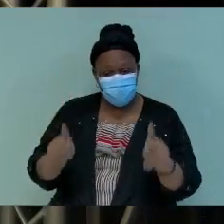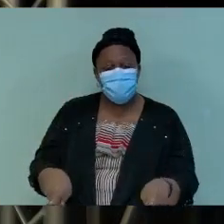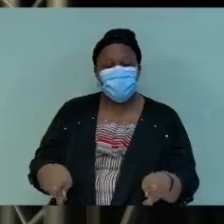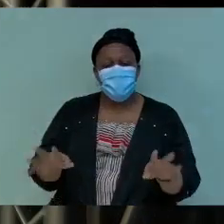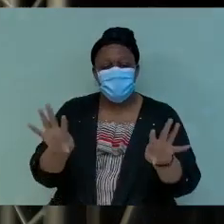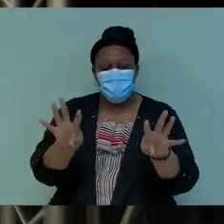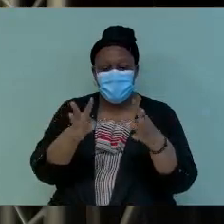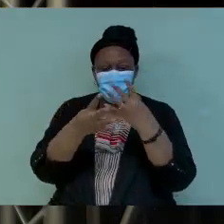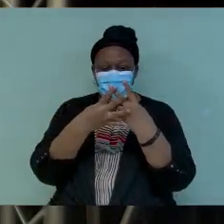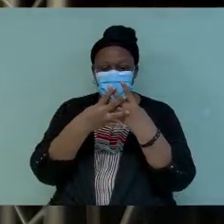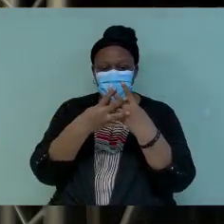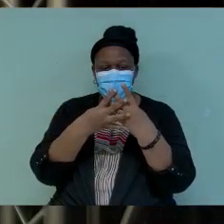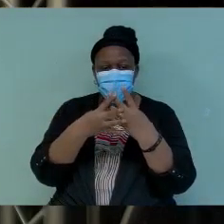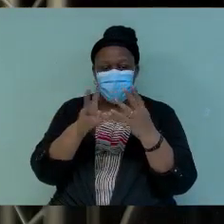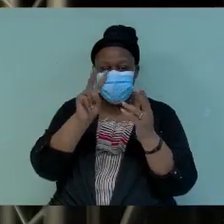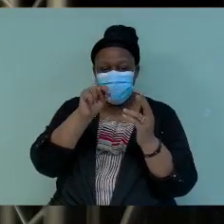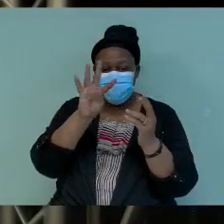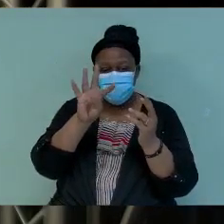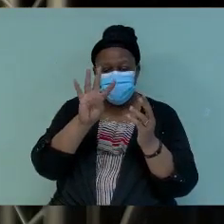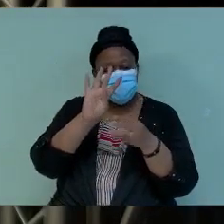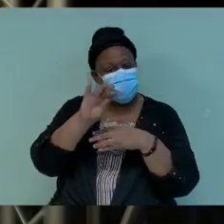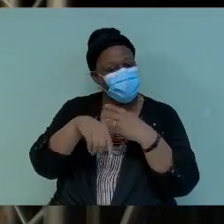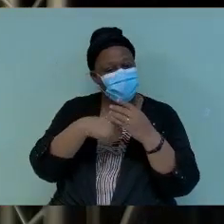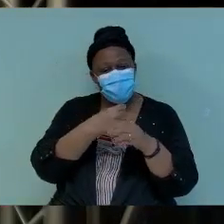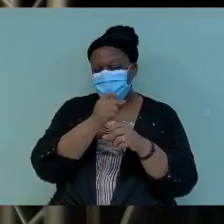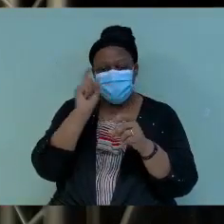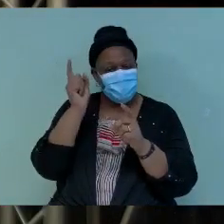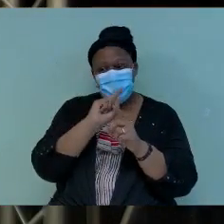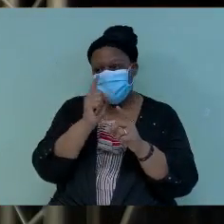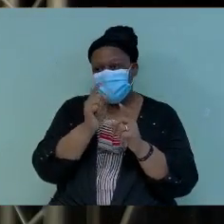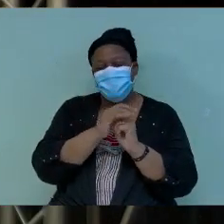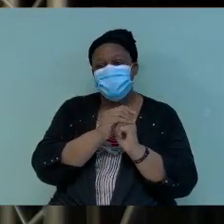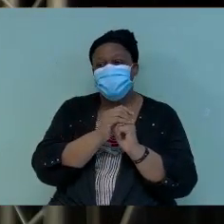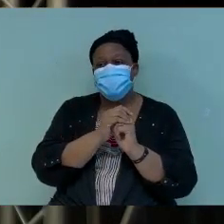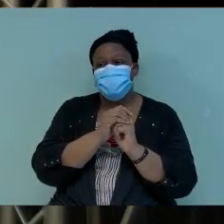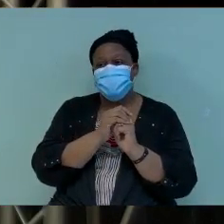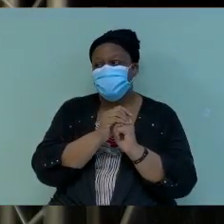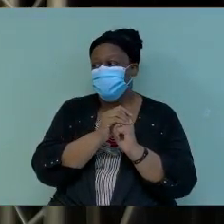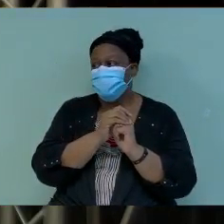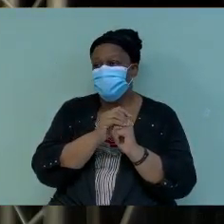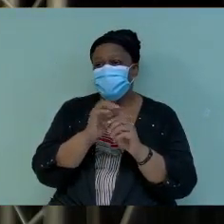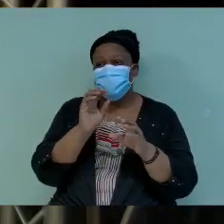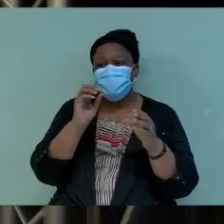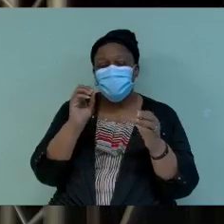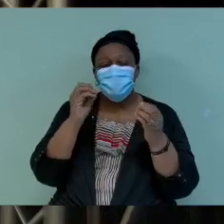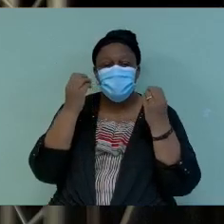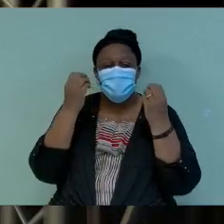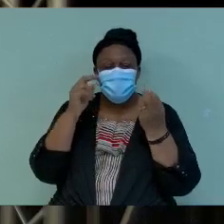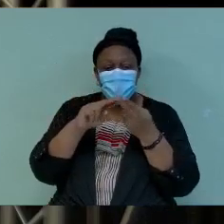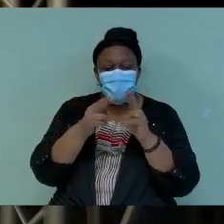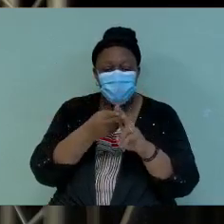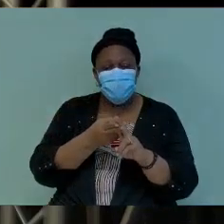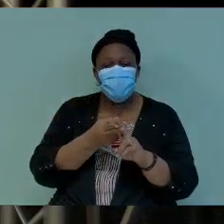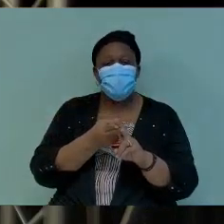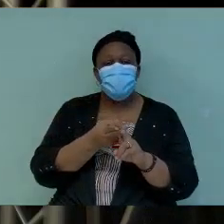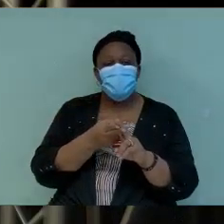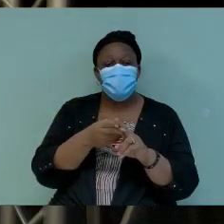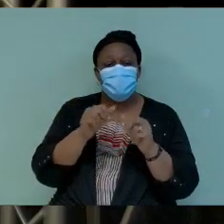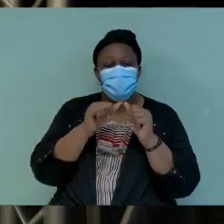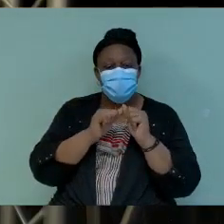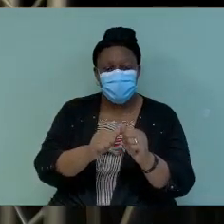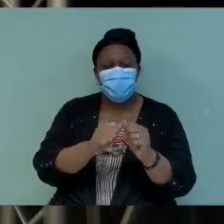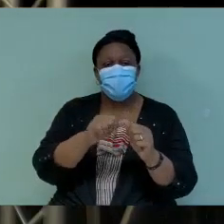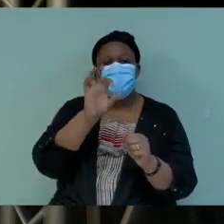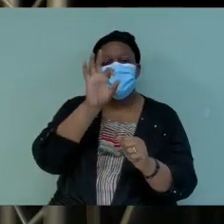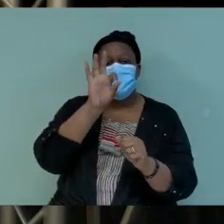over the last 24 hours for our curfew violators. So the total number of arrests remain at 93 to